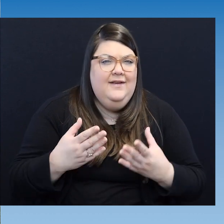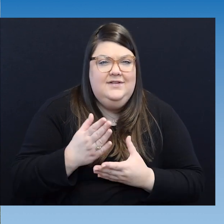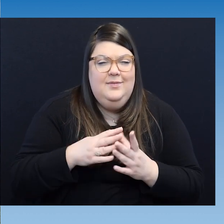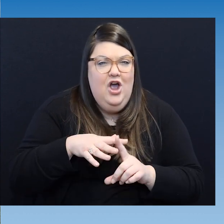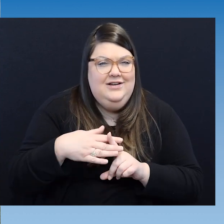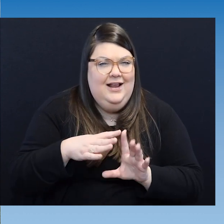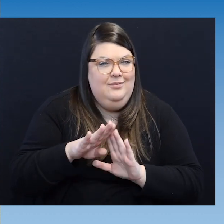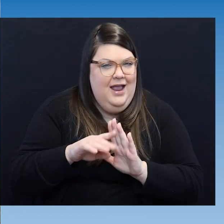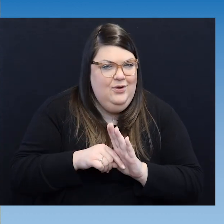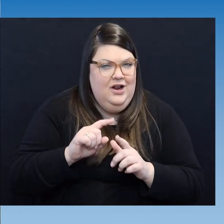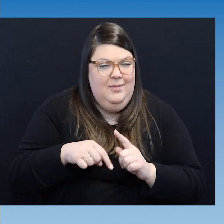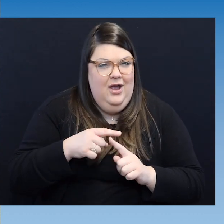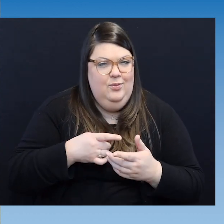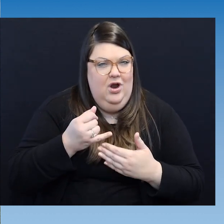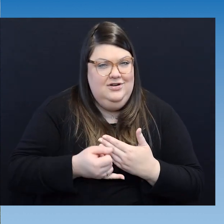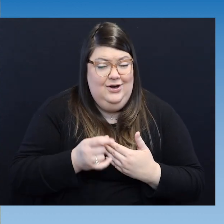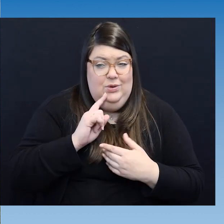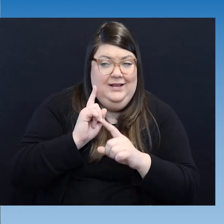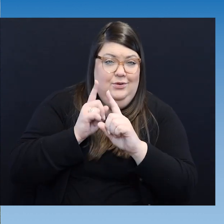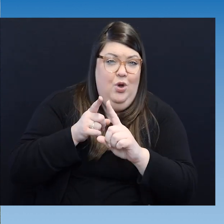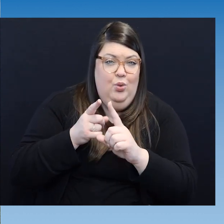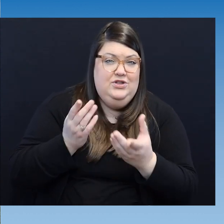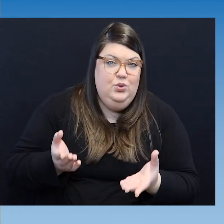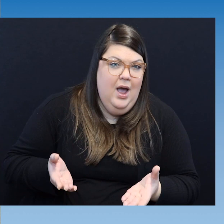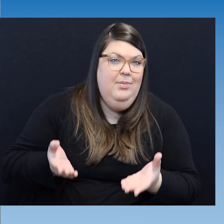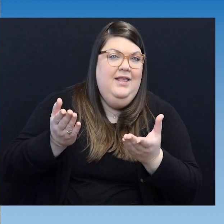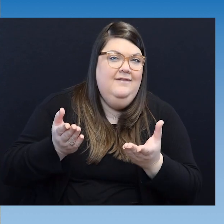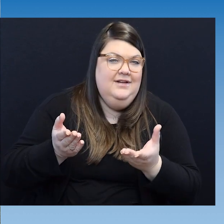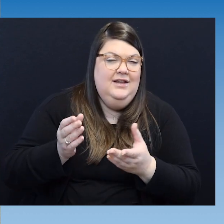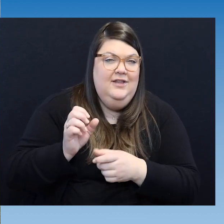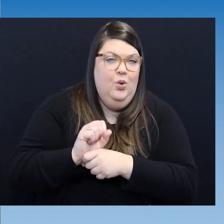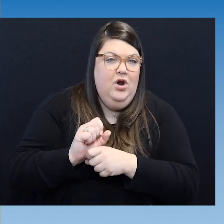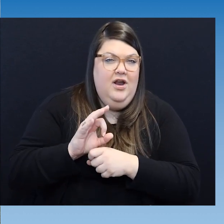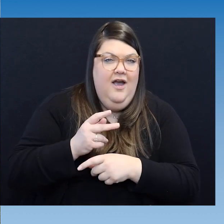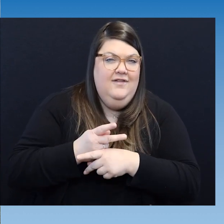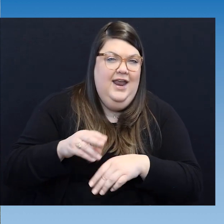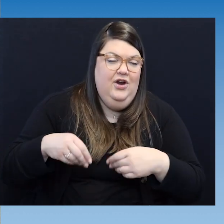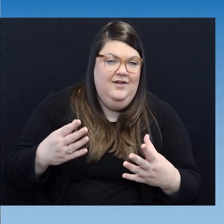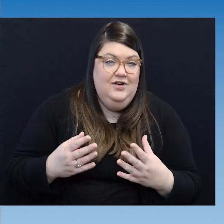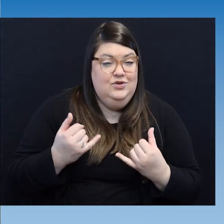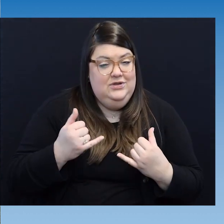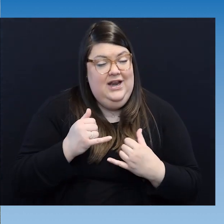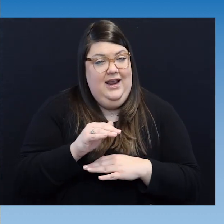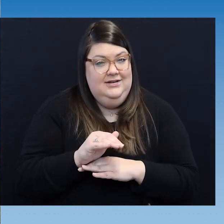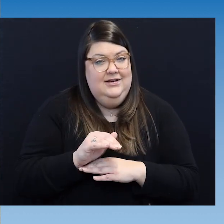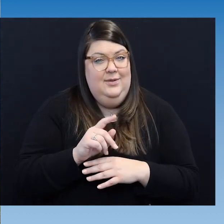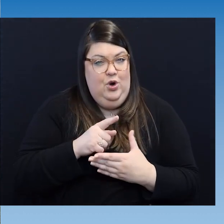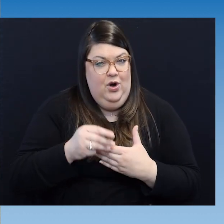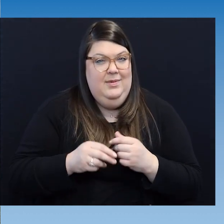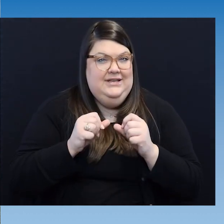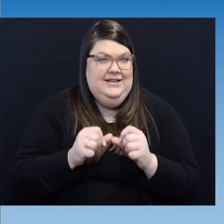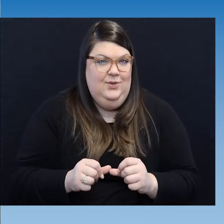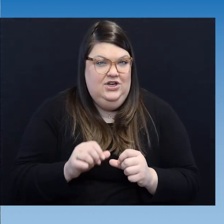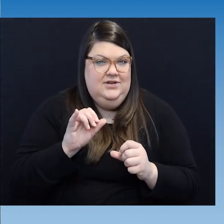project, our aim was really to uplift the work of caregivers. And so tonight's program is a continuation of